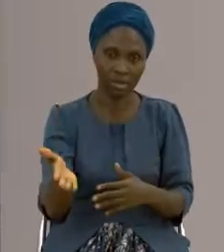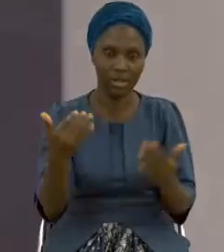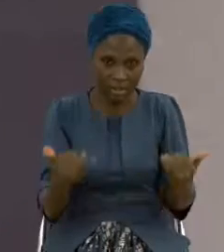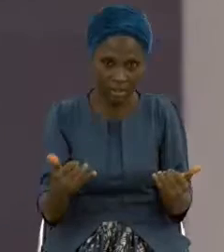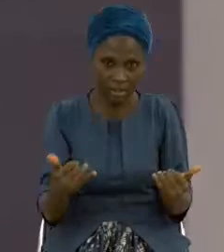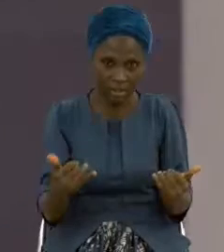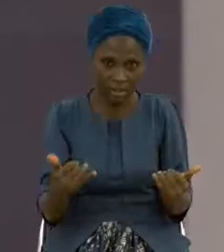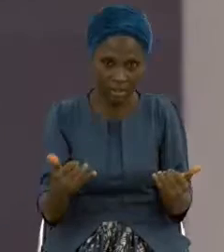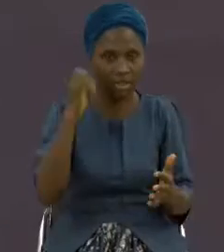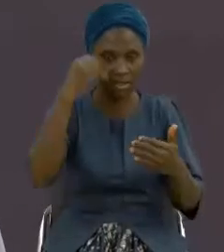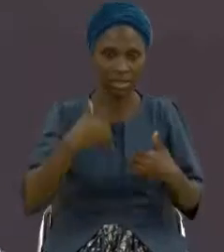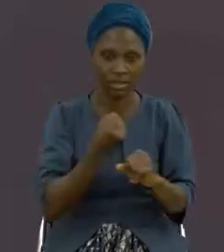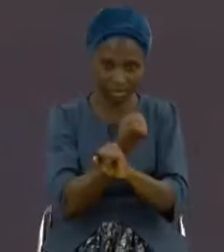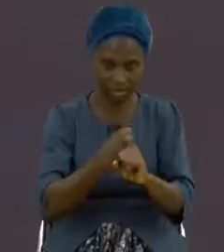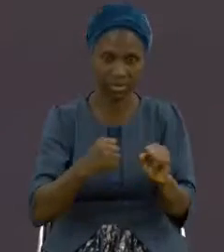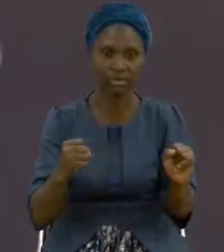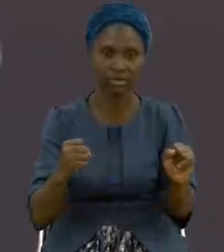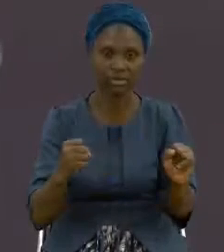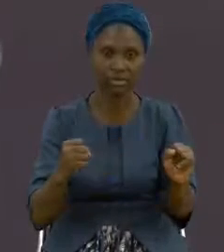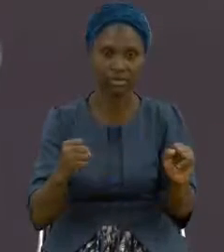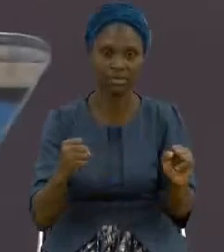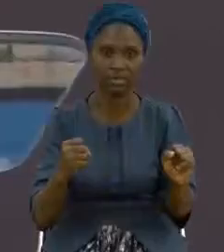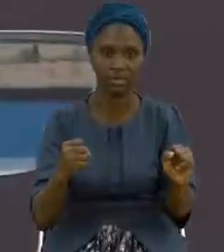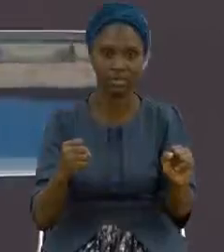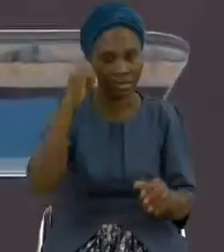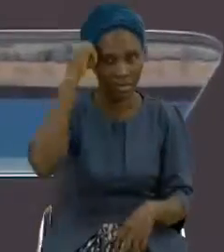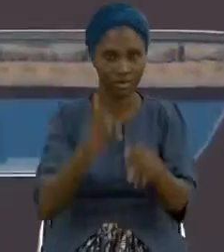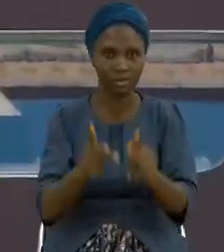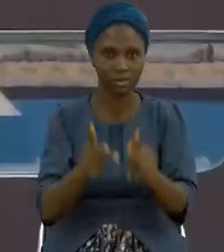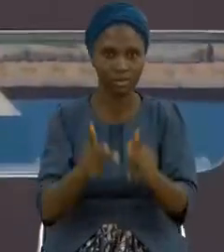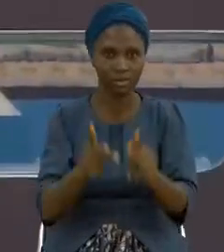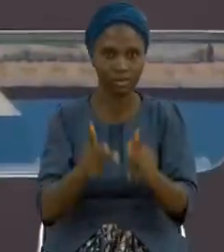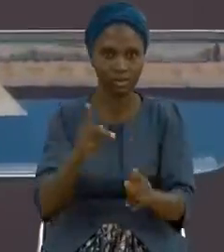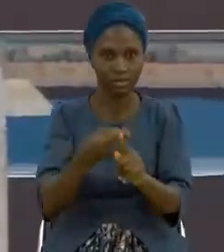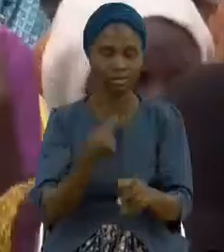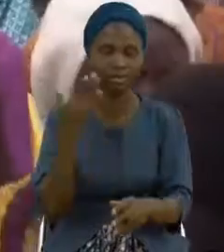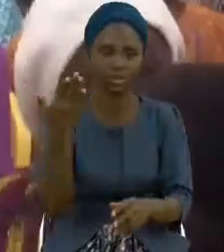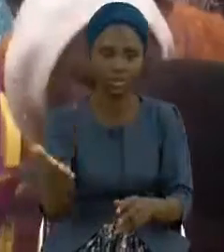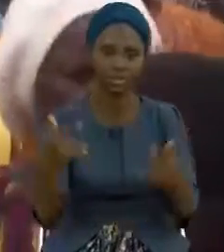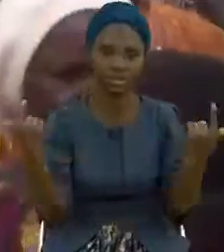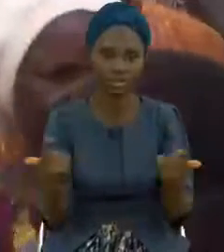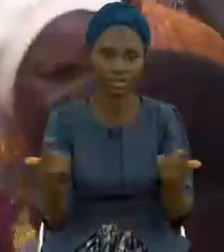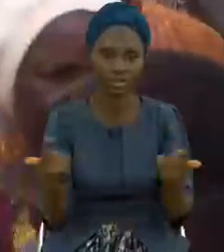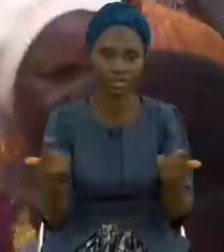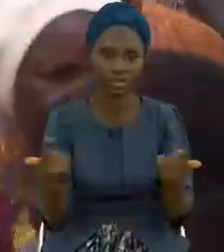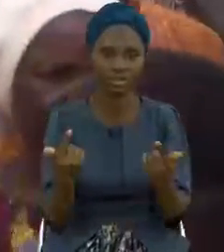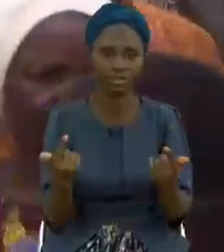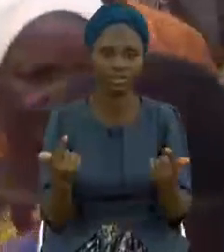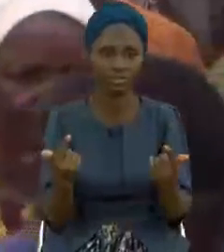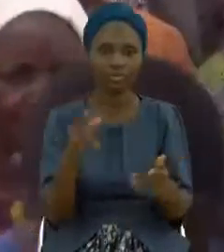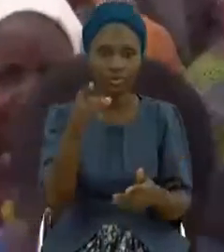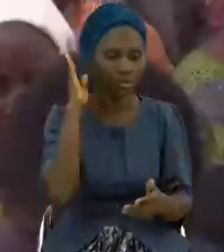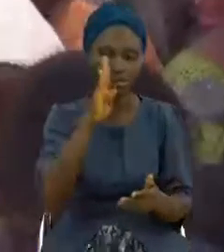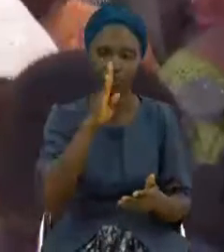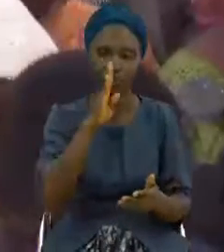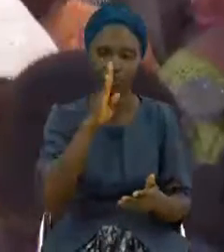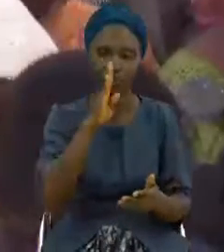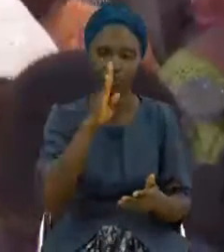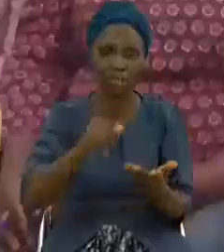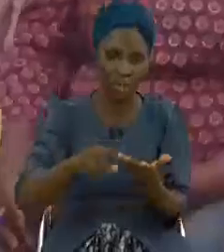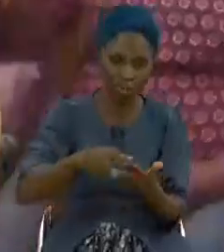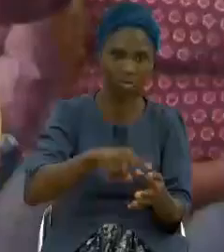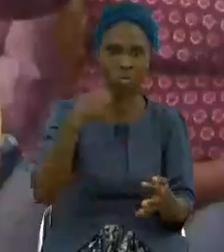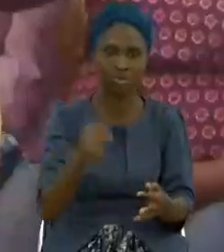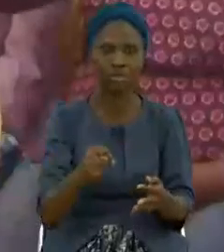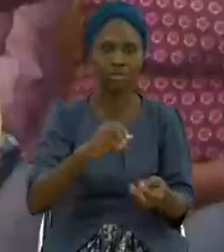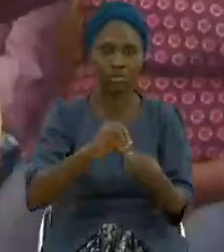his people from their sins. You will be among the number. I said you'll be among the